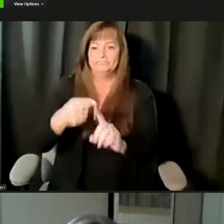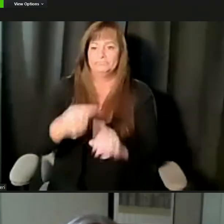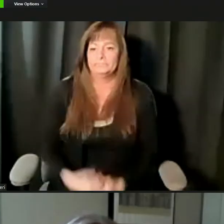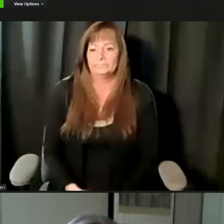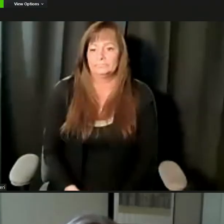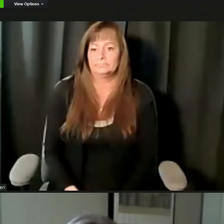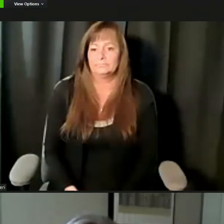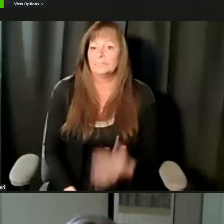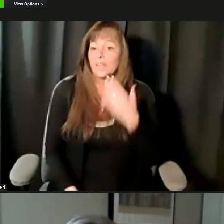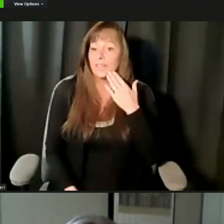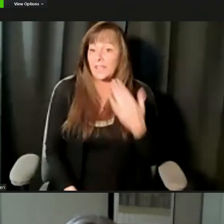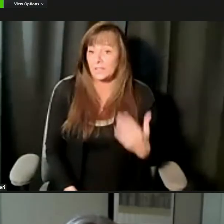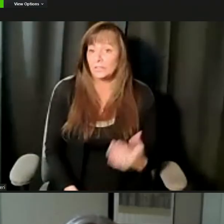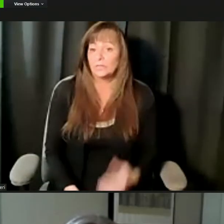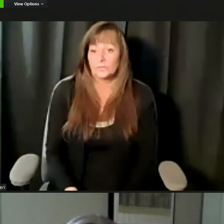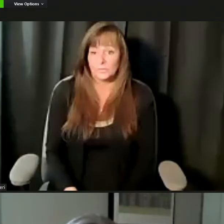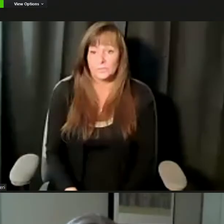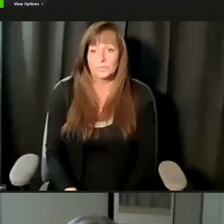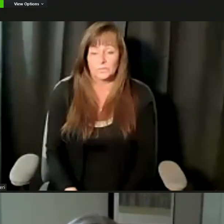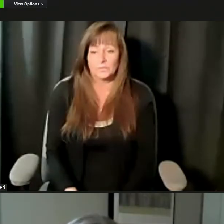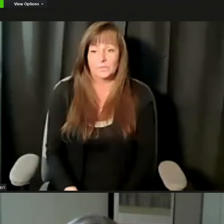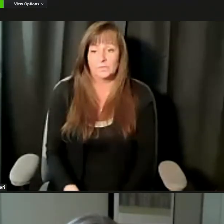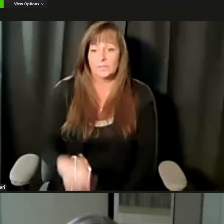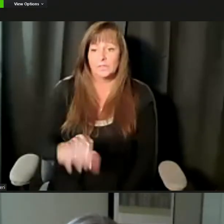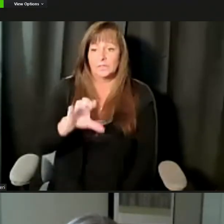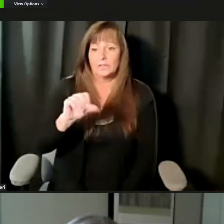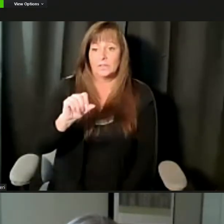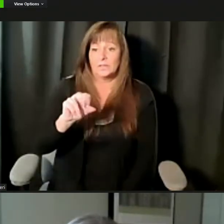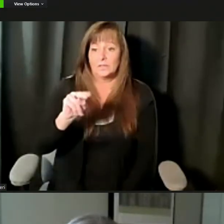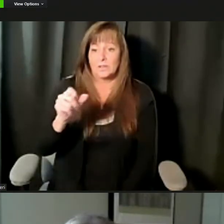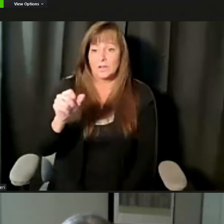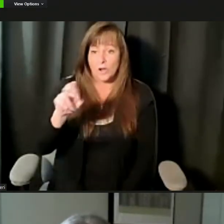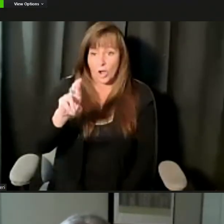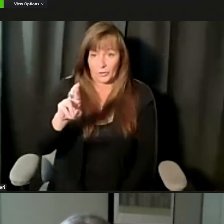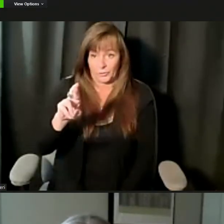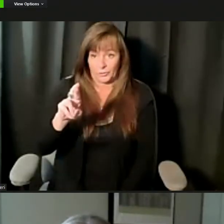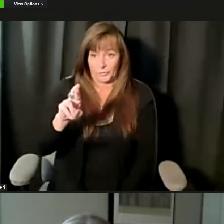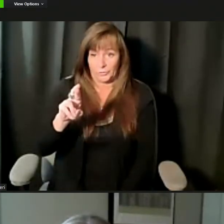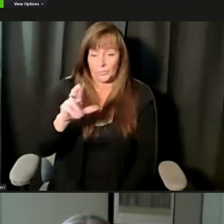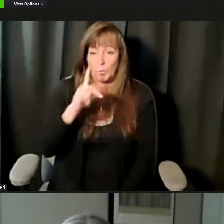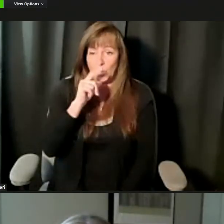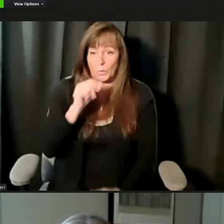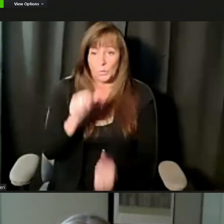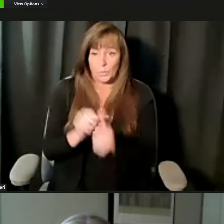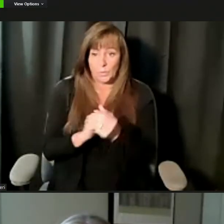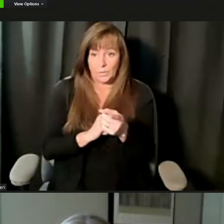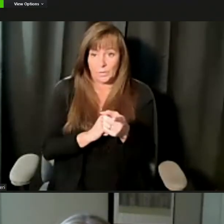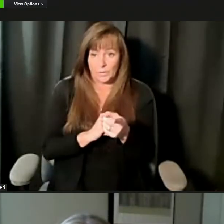Thank you. Great, thank you. Connor, we're going to take it over to you, and if you could say which outlet you're with.